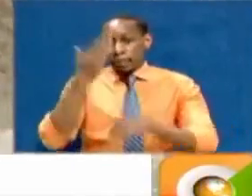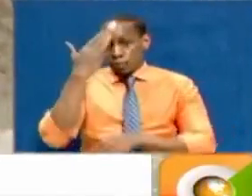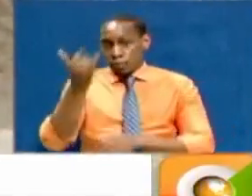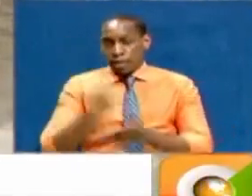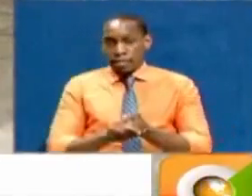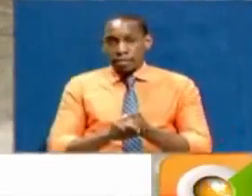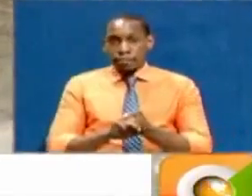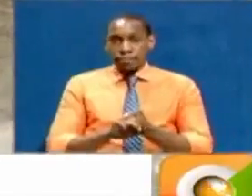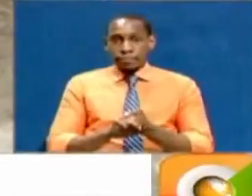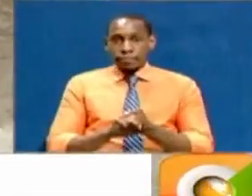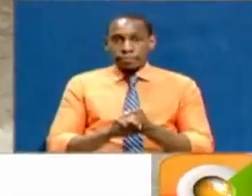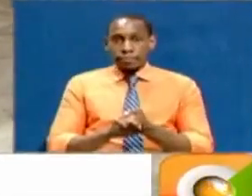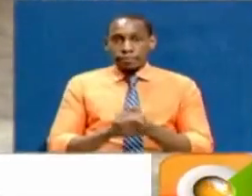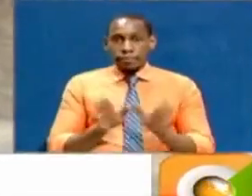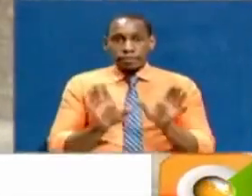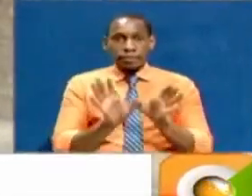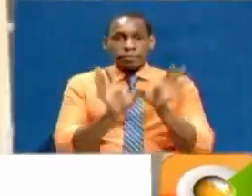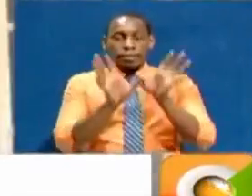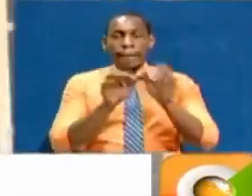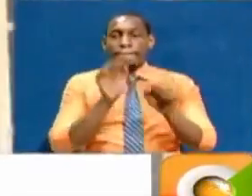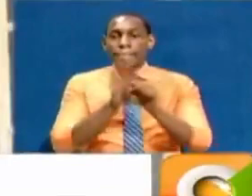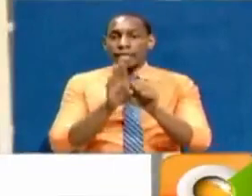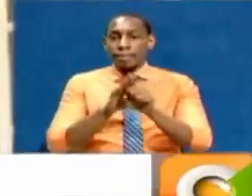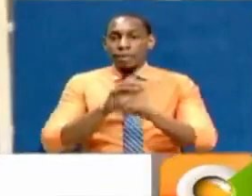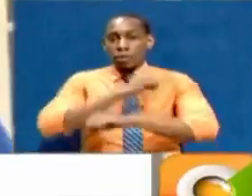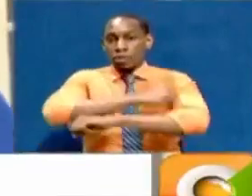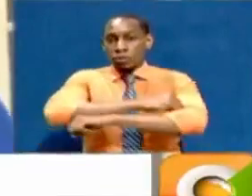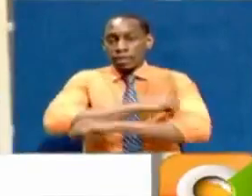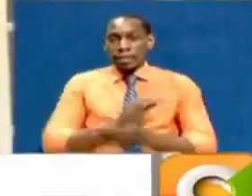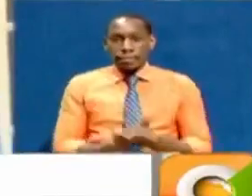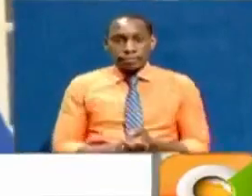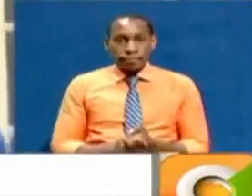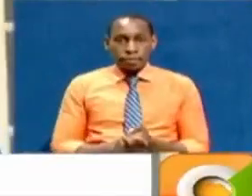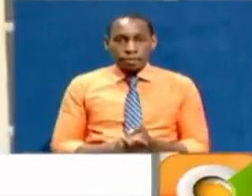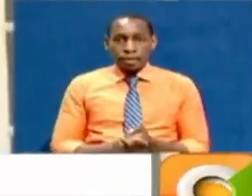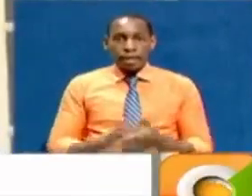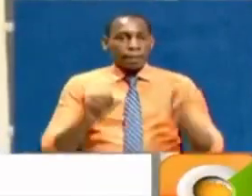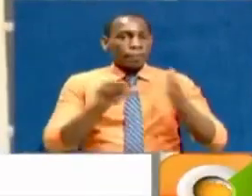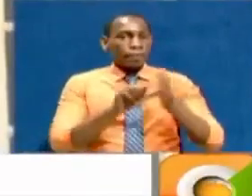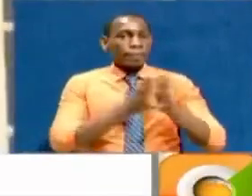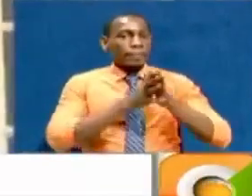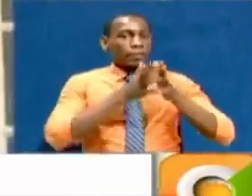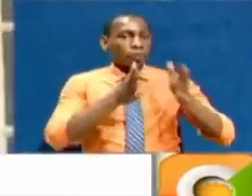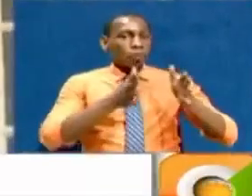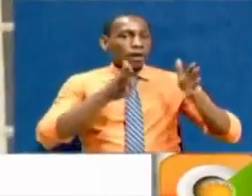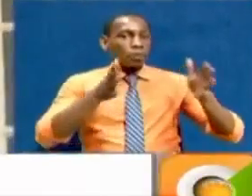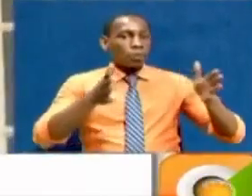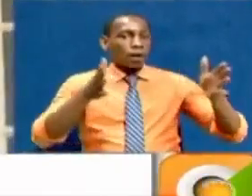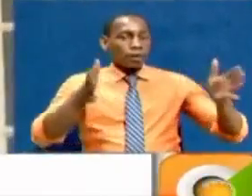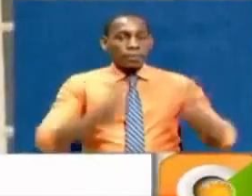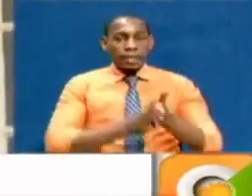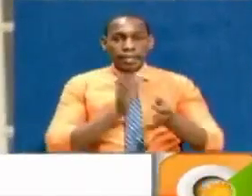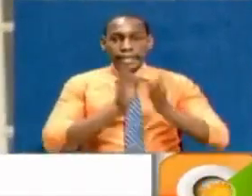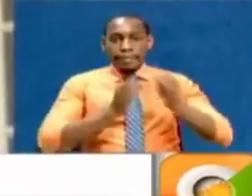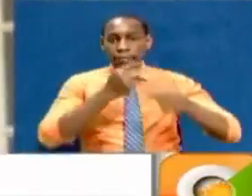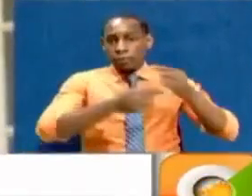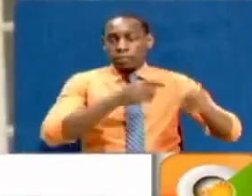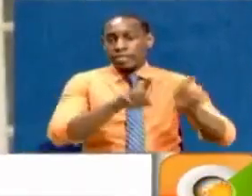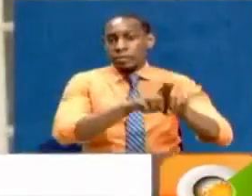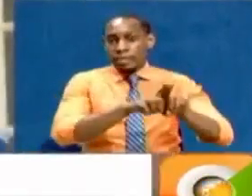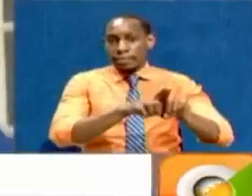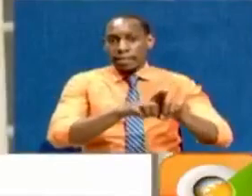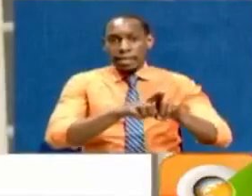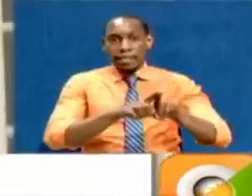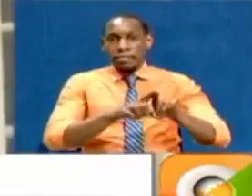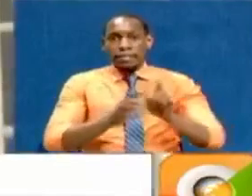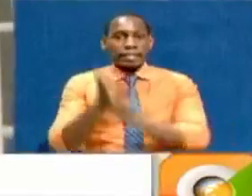kwani inzi wamekuwa wengi sana shuleni. It is becoming bigger and bigger. And if it continues like that,